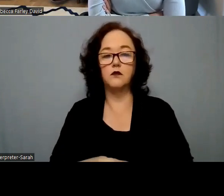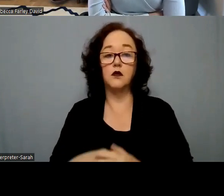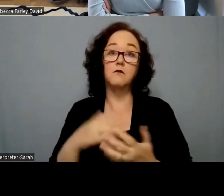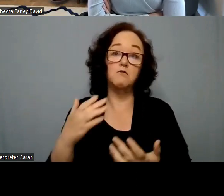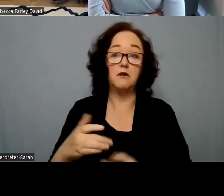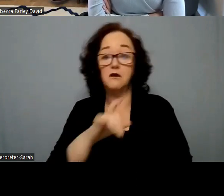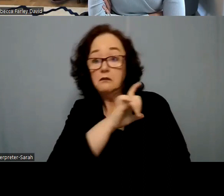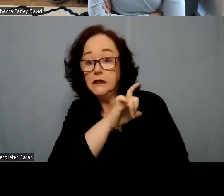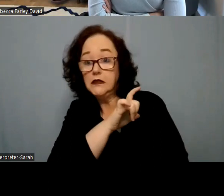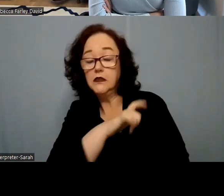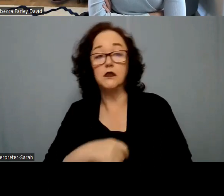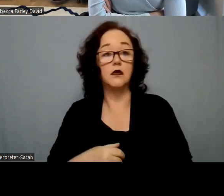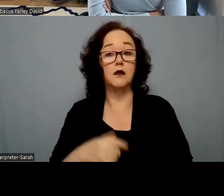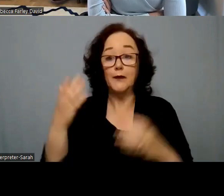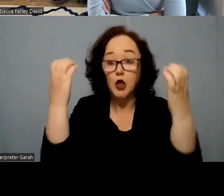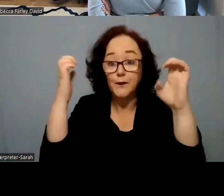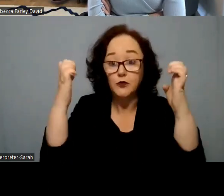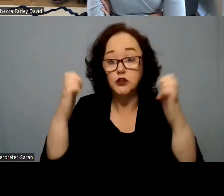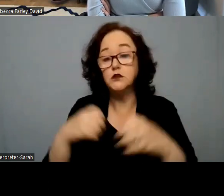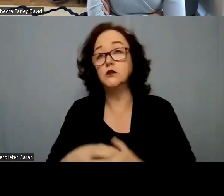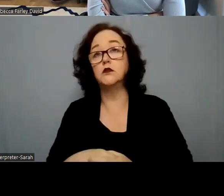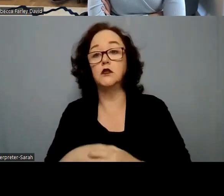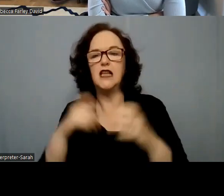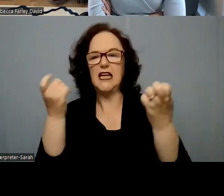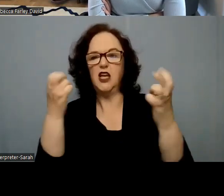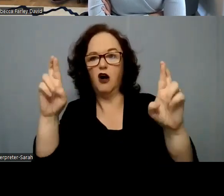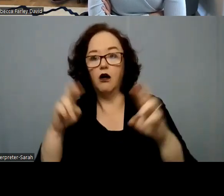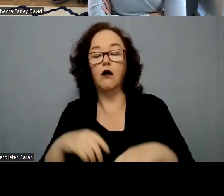might be emergency departments, there might be other types of